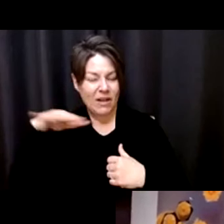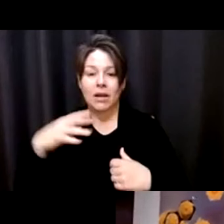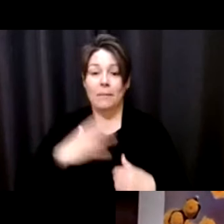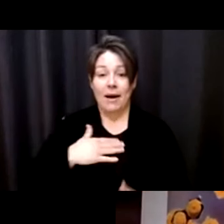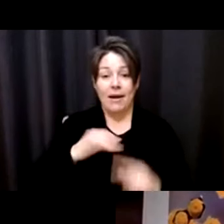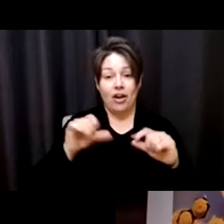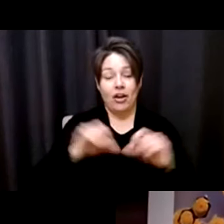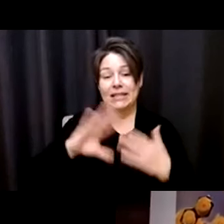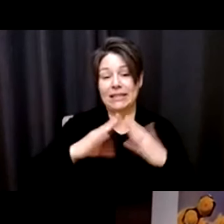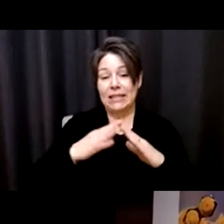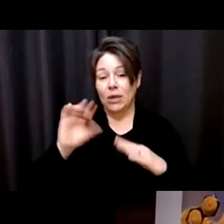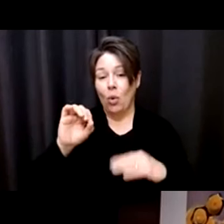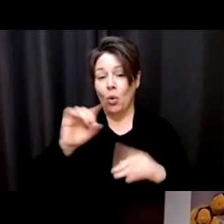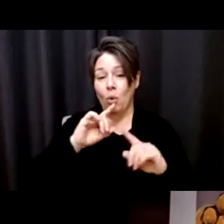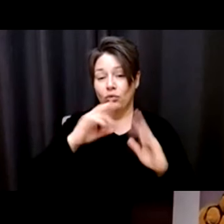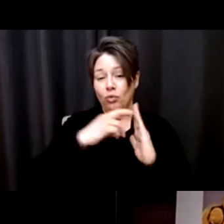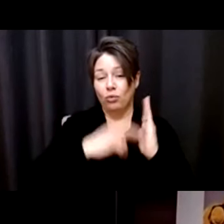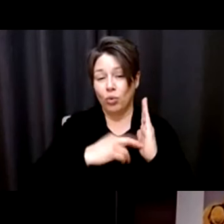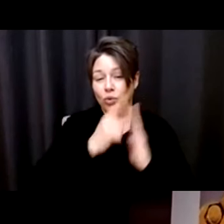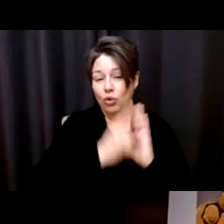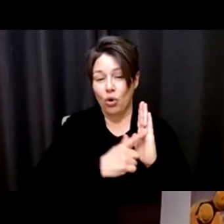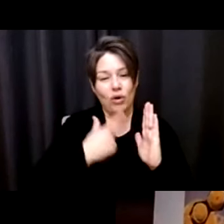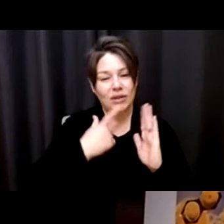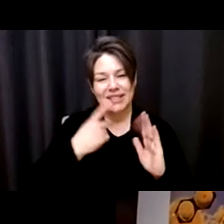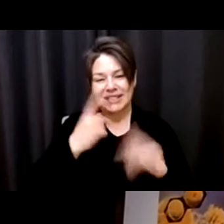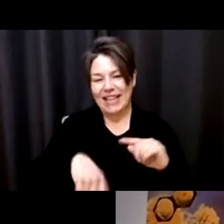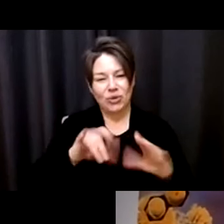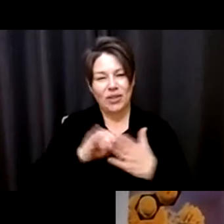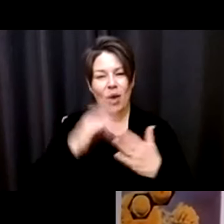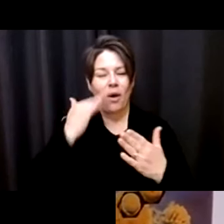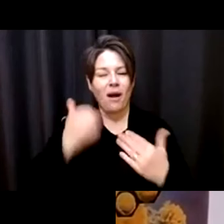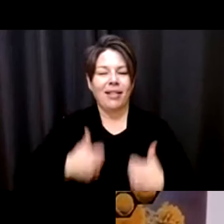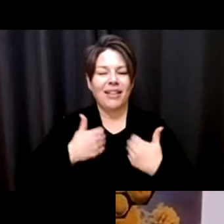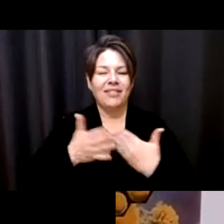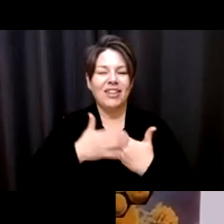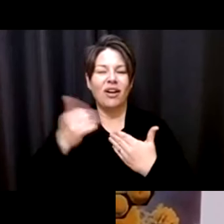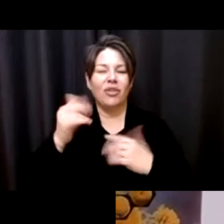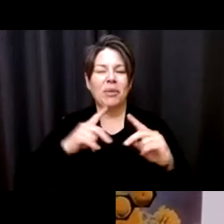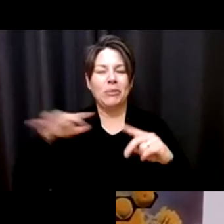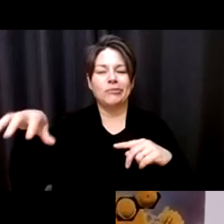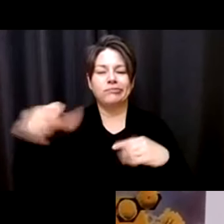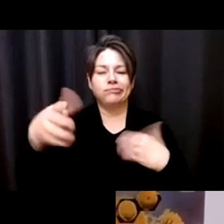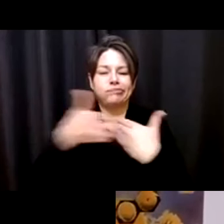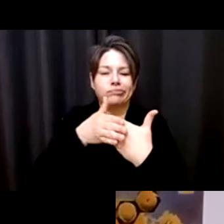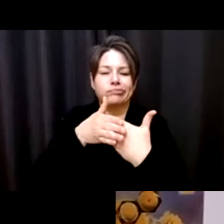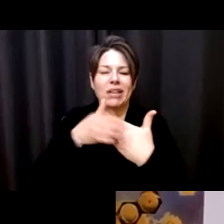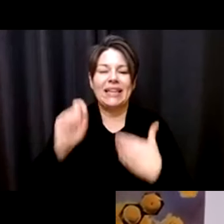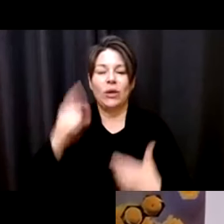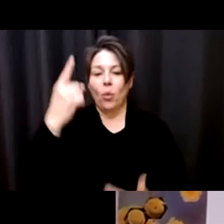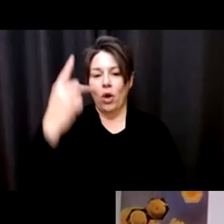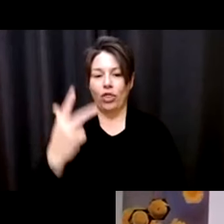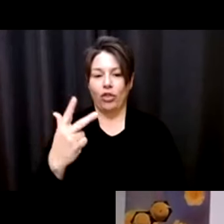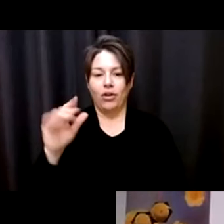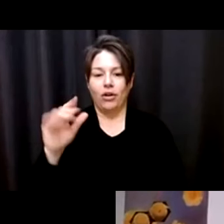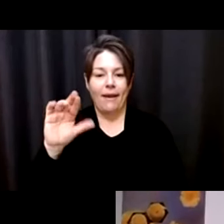city ordinance won't allow me to have bees if I wanted them because I'm too close to other people's yards. I would need to be living on a third of an acre and then